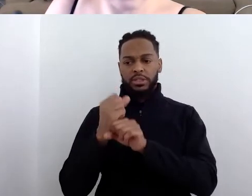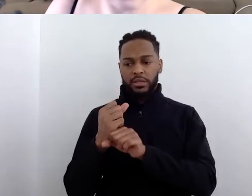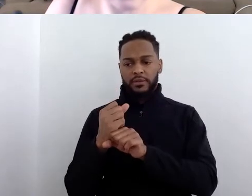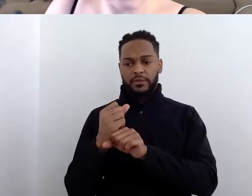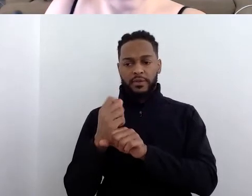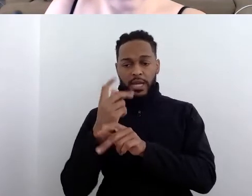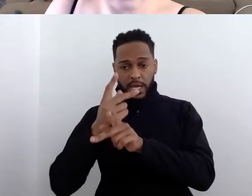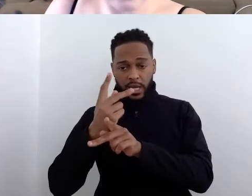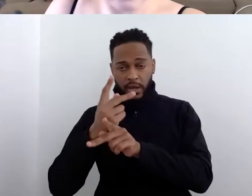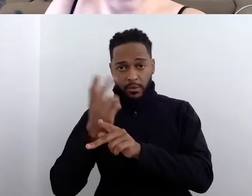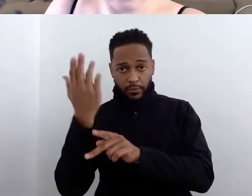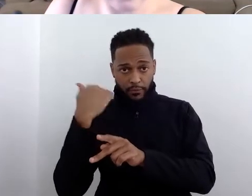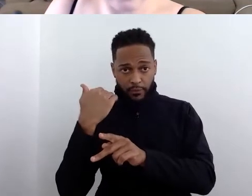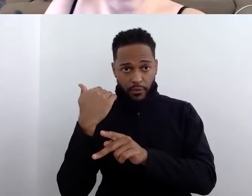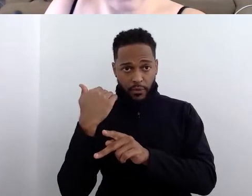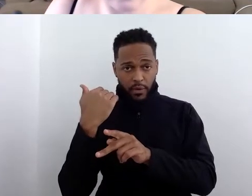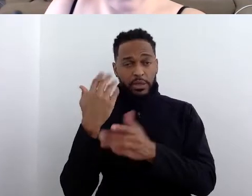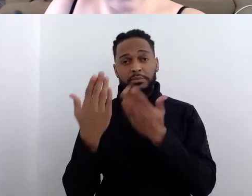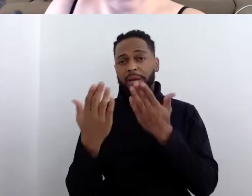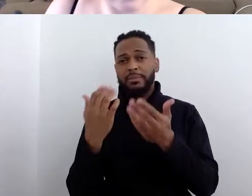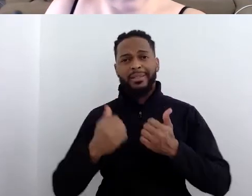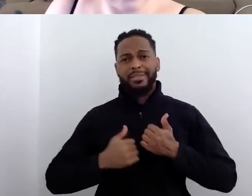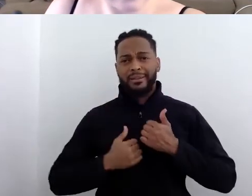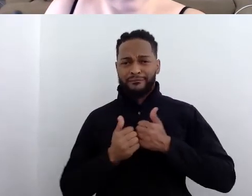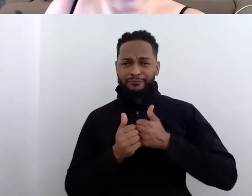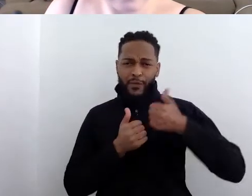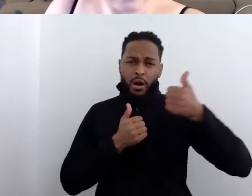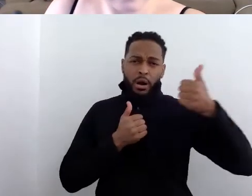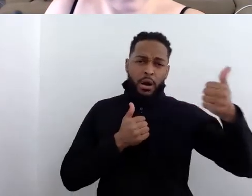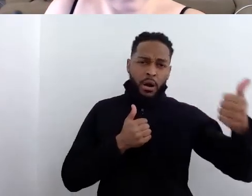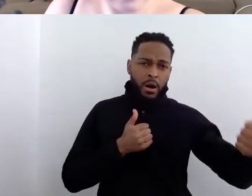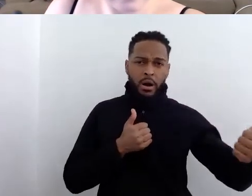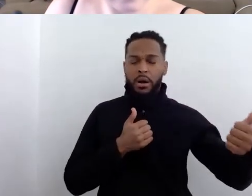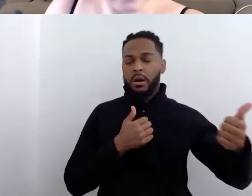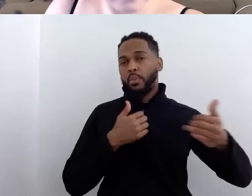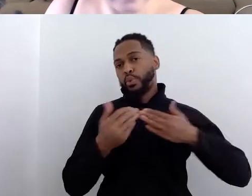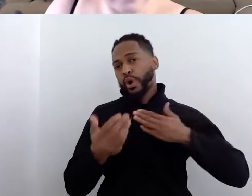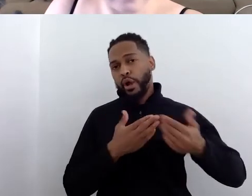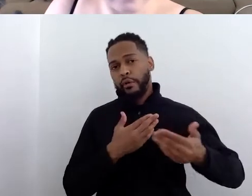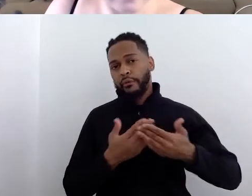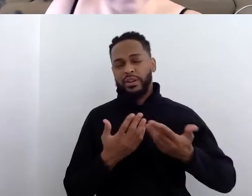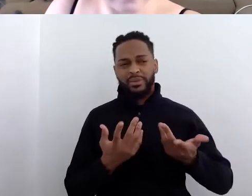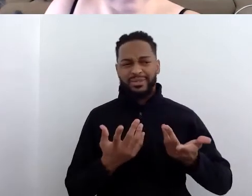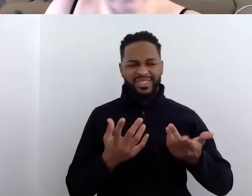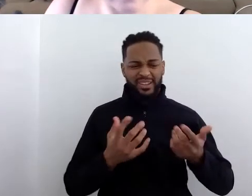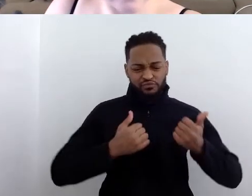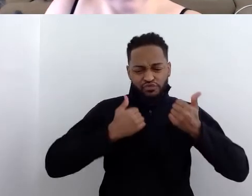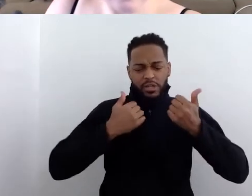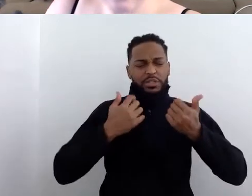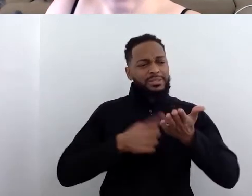do the 2-hour ride to have a 30-minute visit.